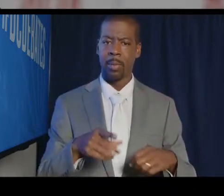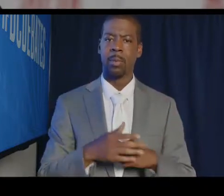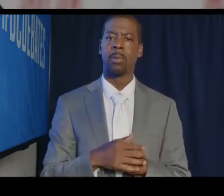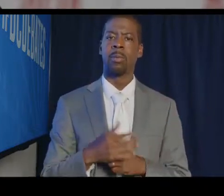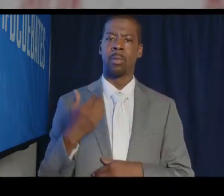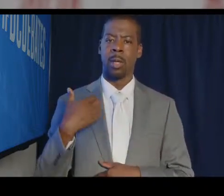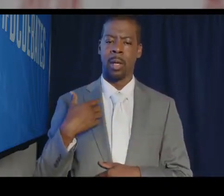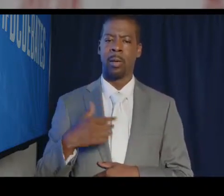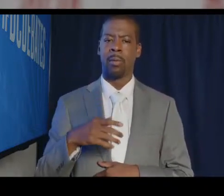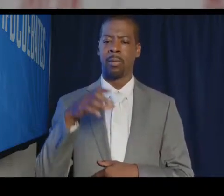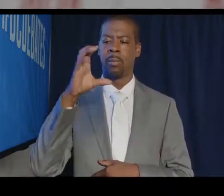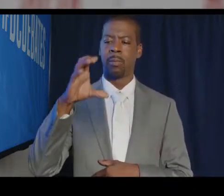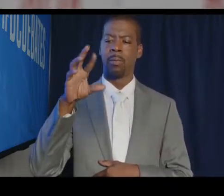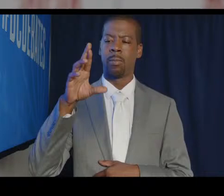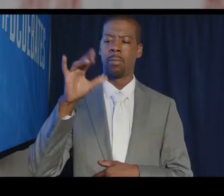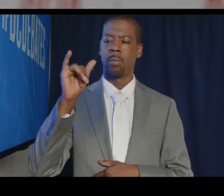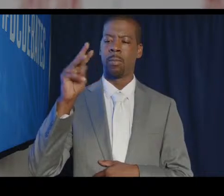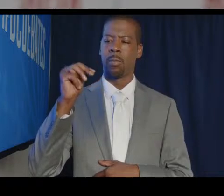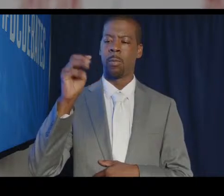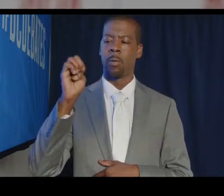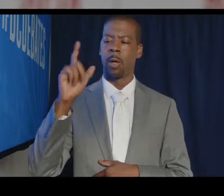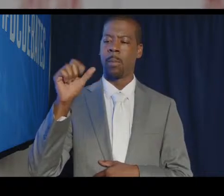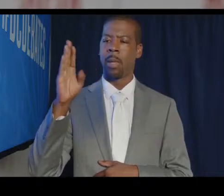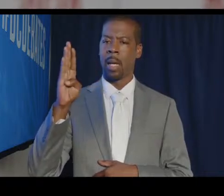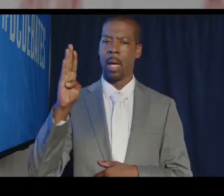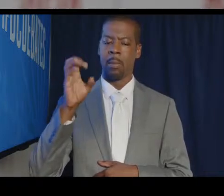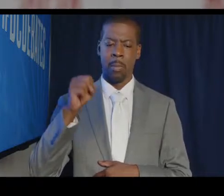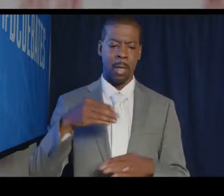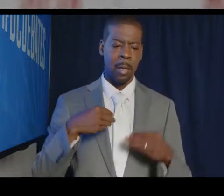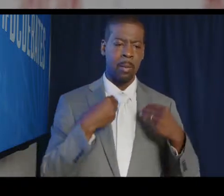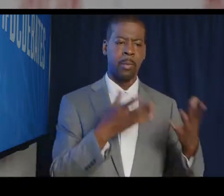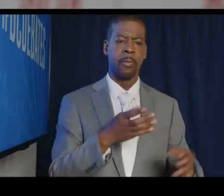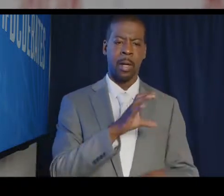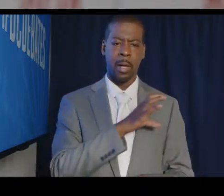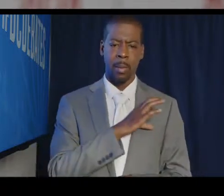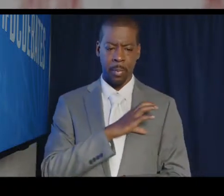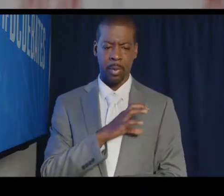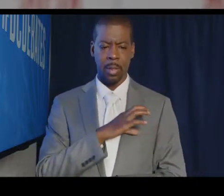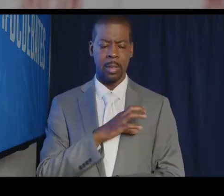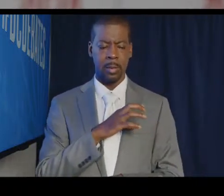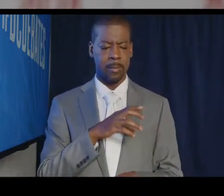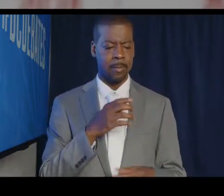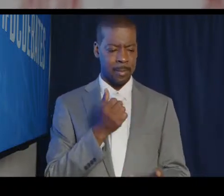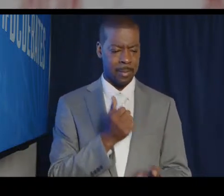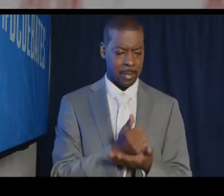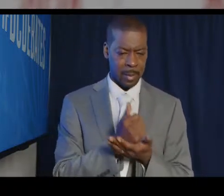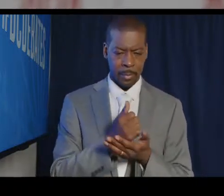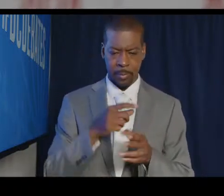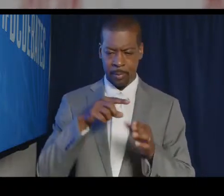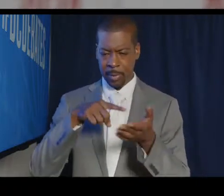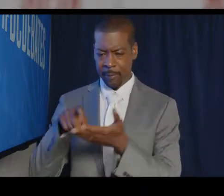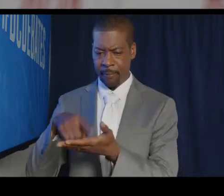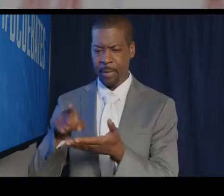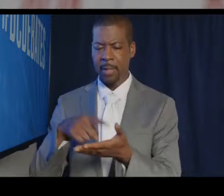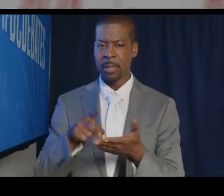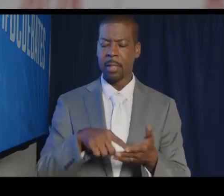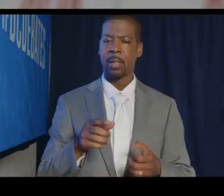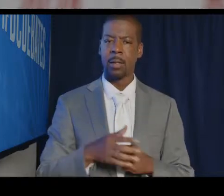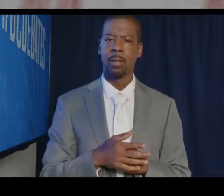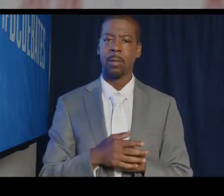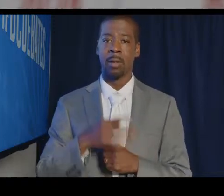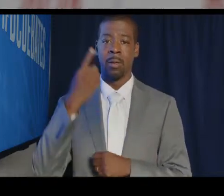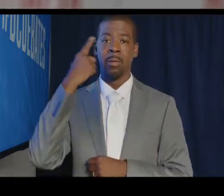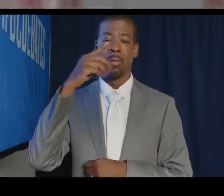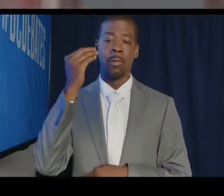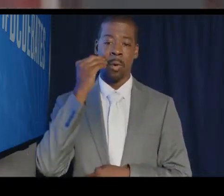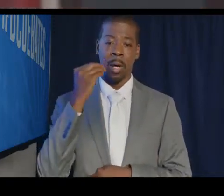crime lab that can actually provide prosecutors with the information they need to hold people accountable. On housing, I've worked to make sure we are spreading